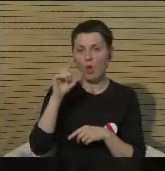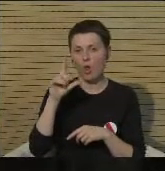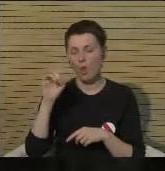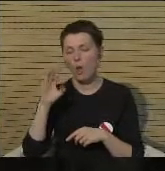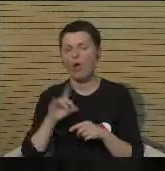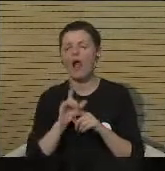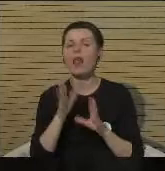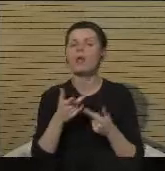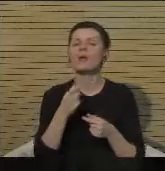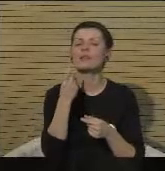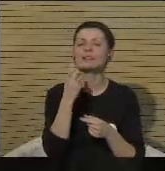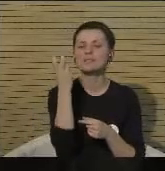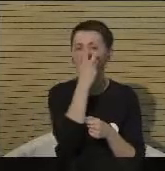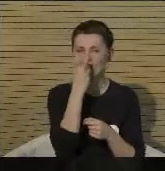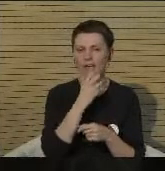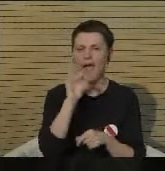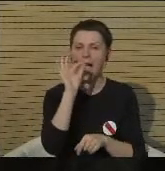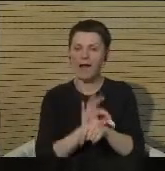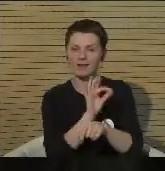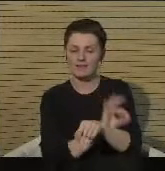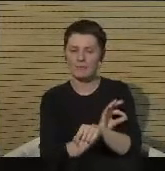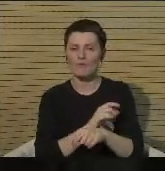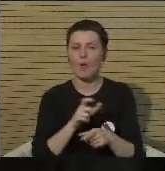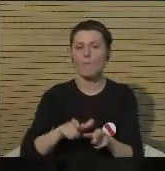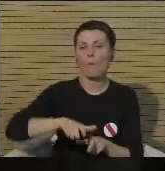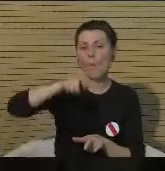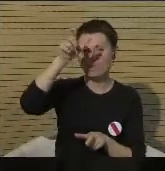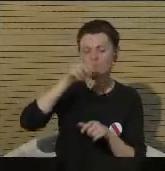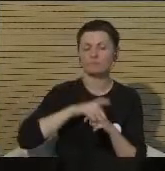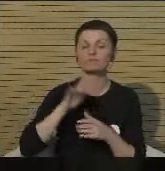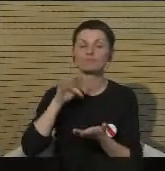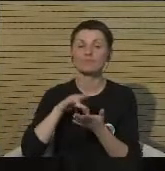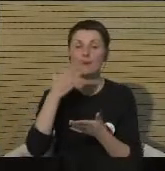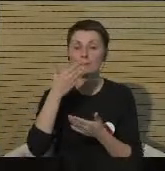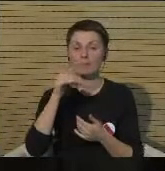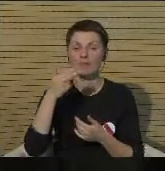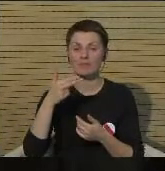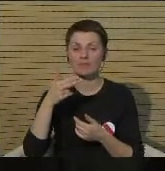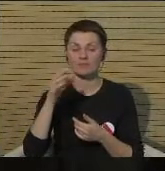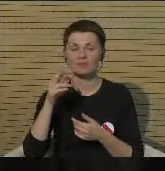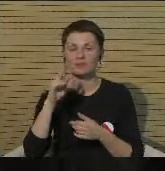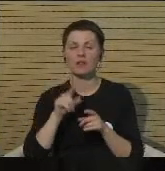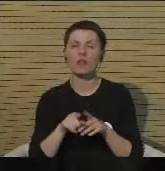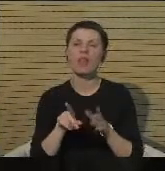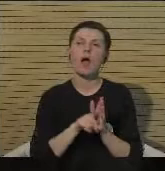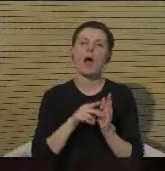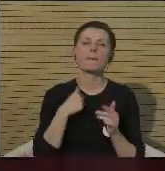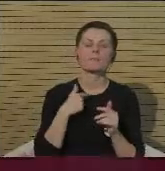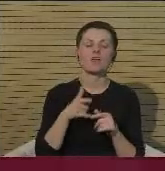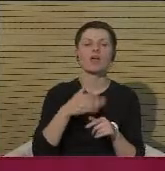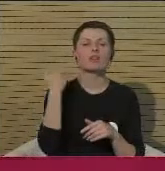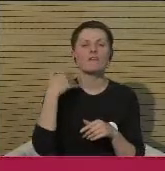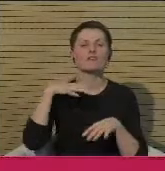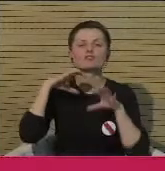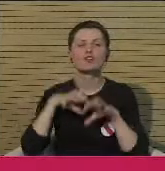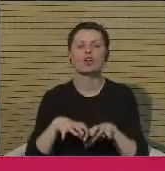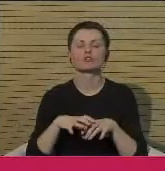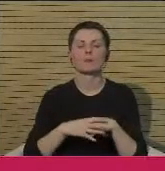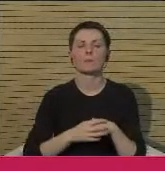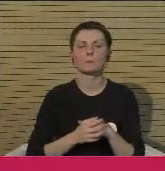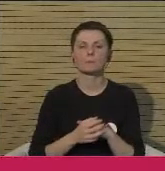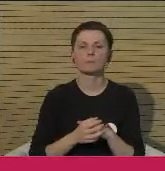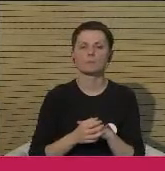I would like to say that one of the most interesting architectural construction of Minsk, for me, is